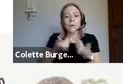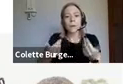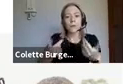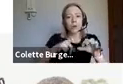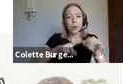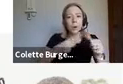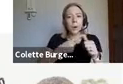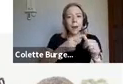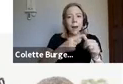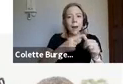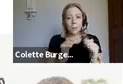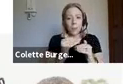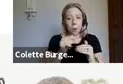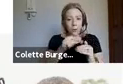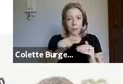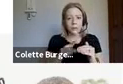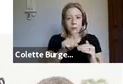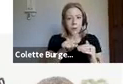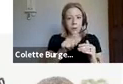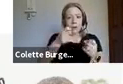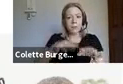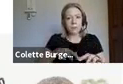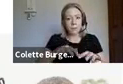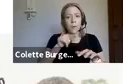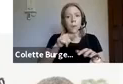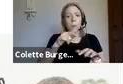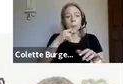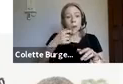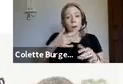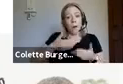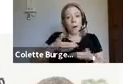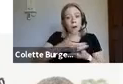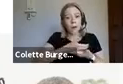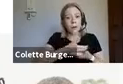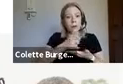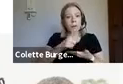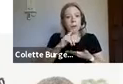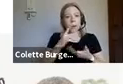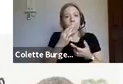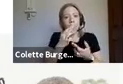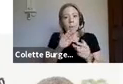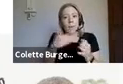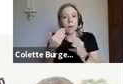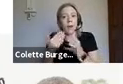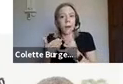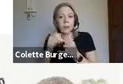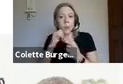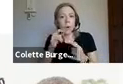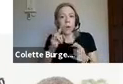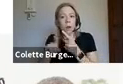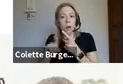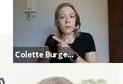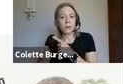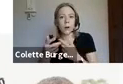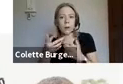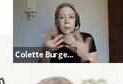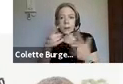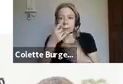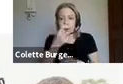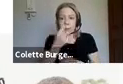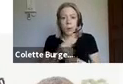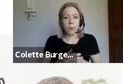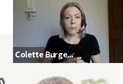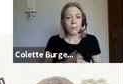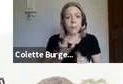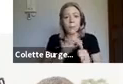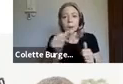and we'll be collating them and we'll try and answer as many as possible towards the end of the webinar. Next, we're going to